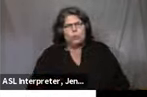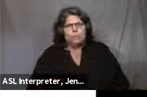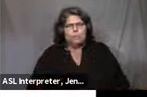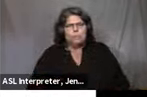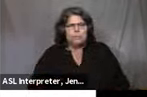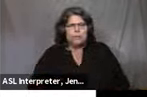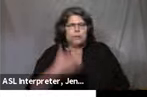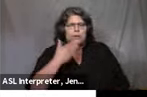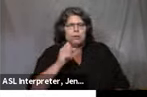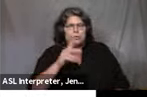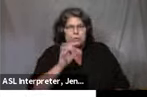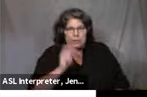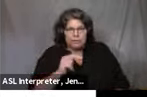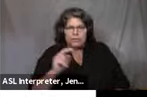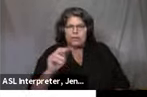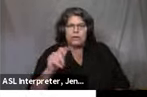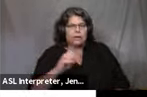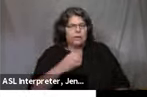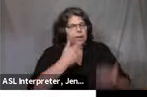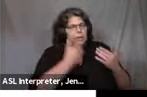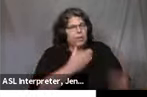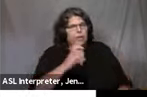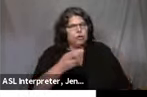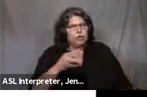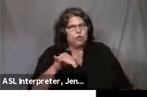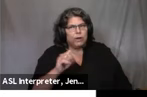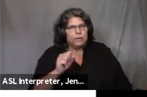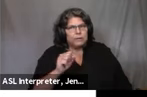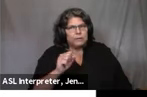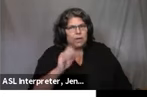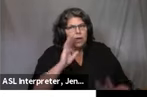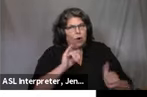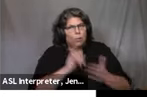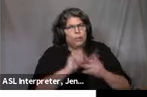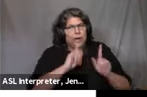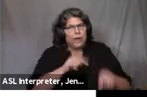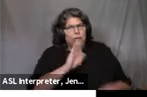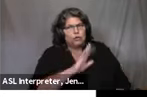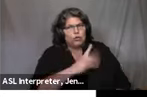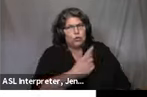Thank you, Stephen and Natalina, and thank you, Chris. Hope that answered your question.